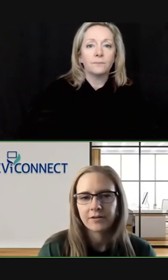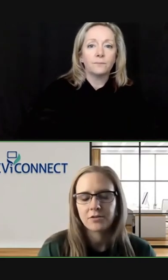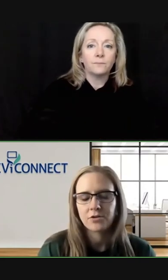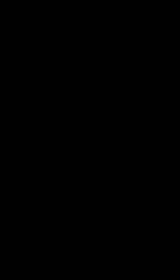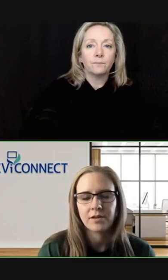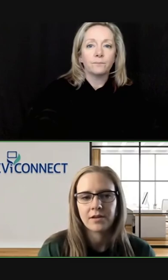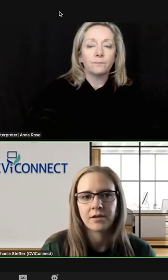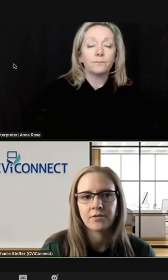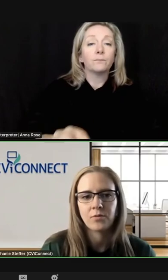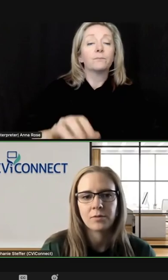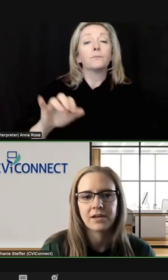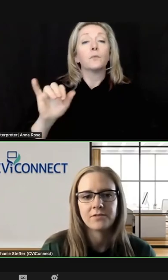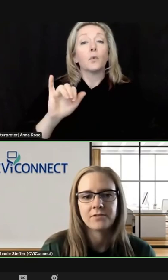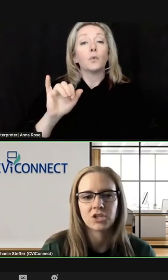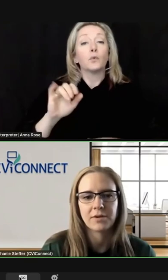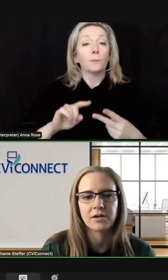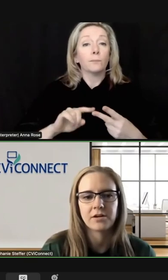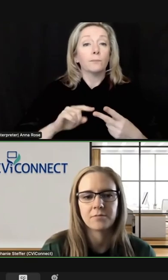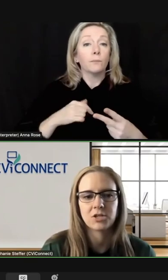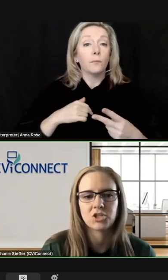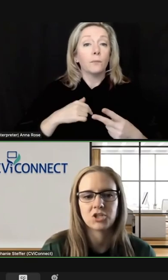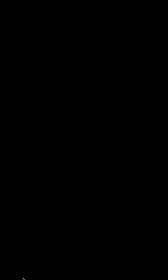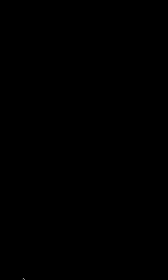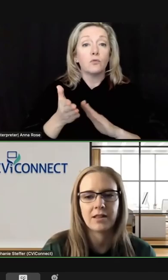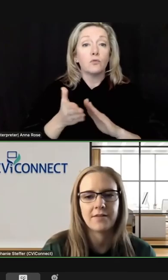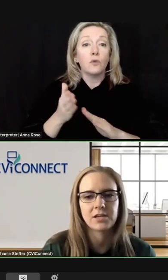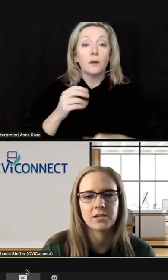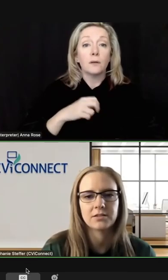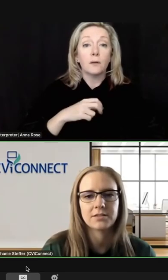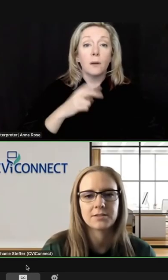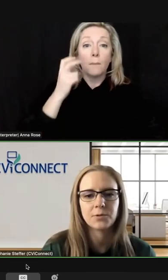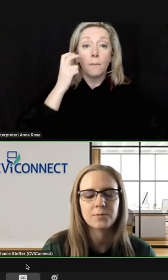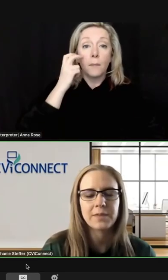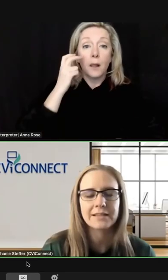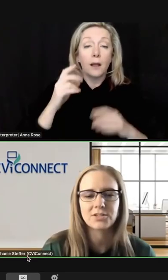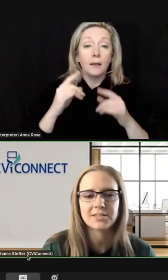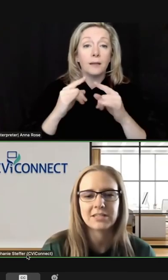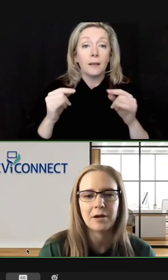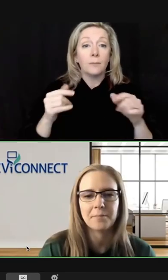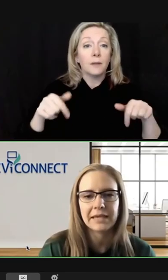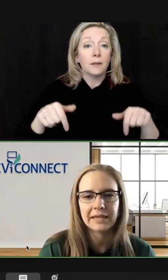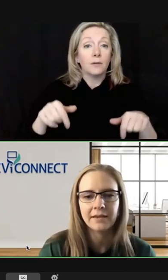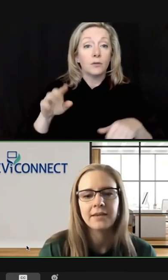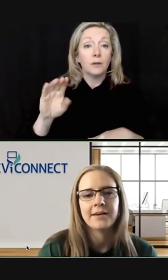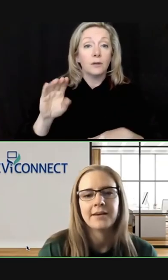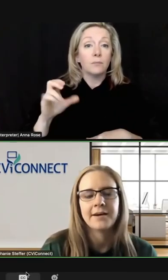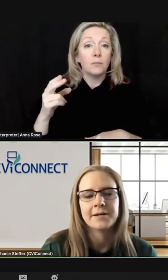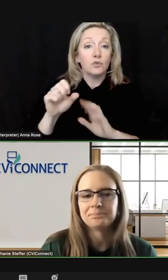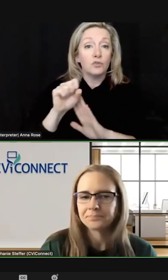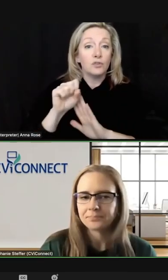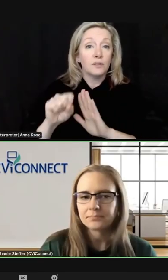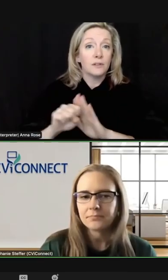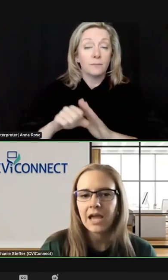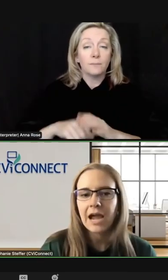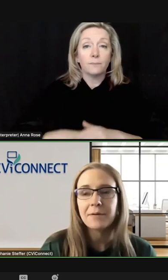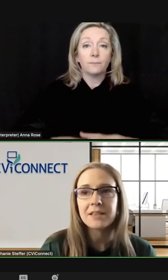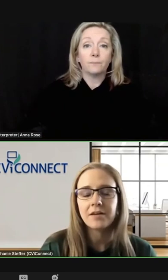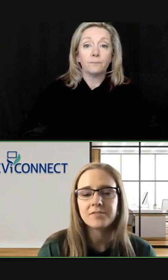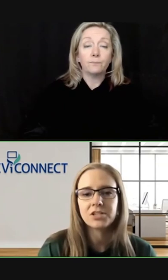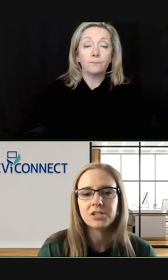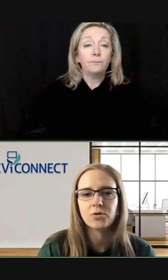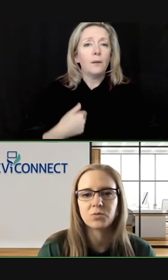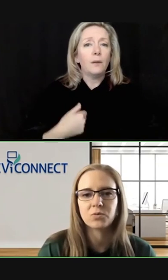camp for youth who are blind and visually impaired here in Michigan for about 11 years. So that's just a little bit about me.